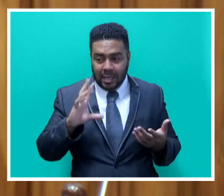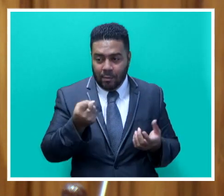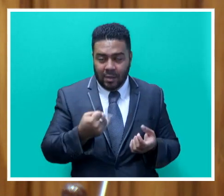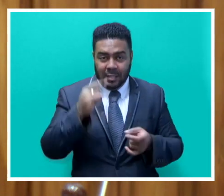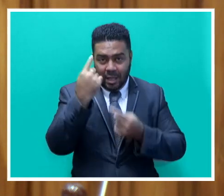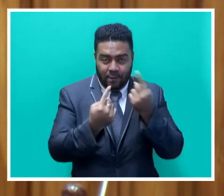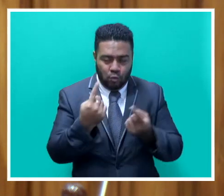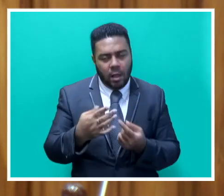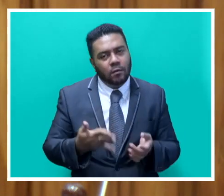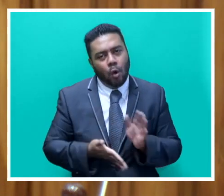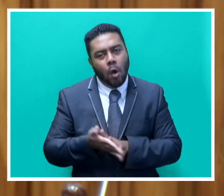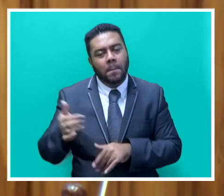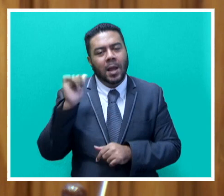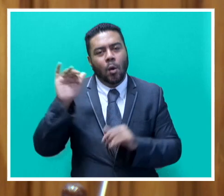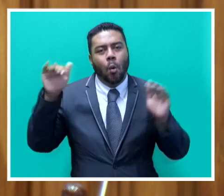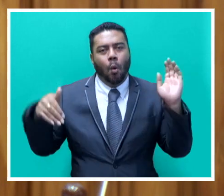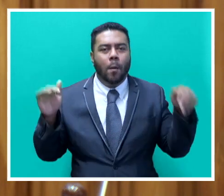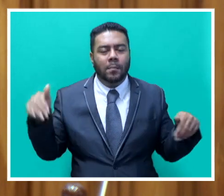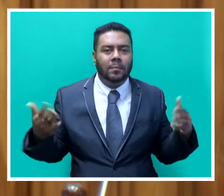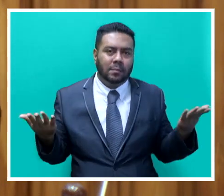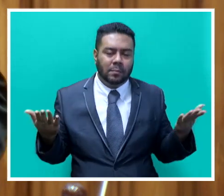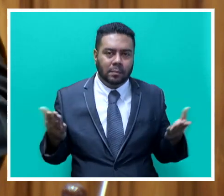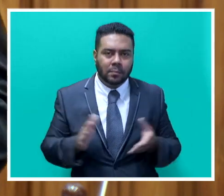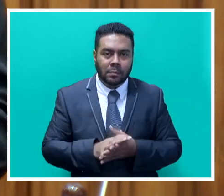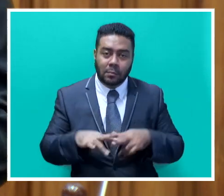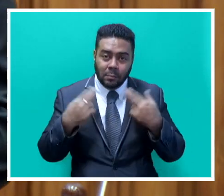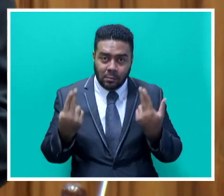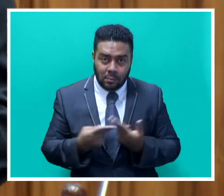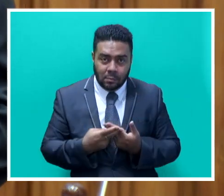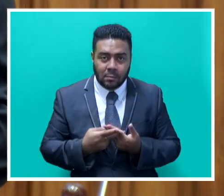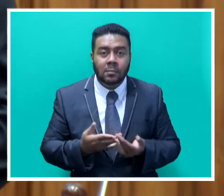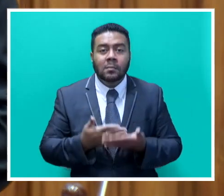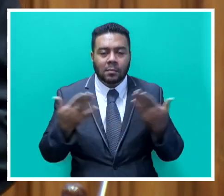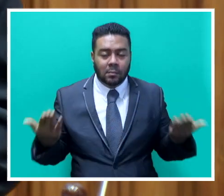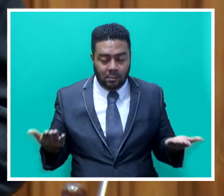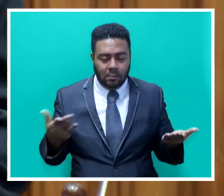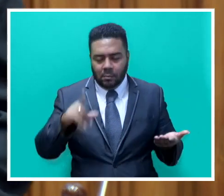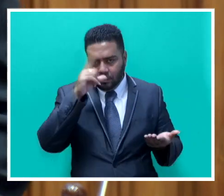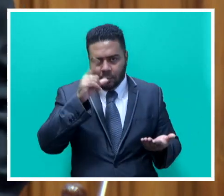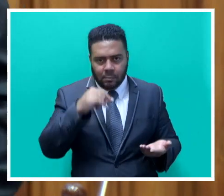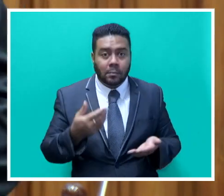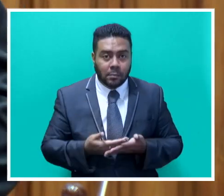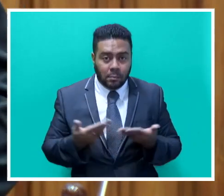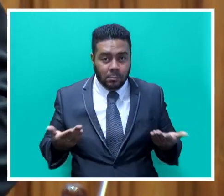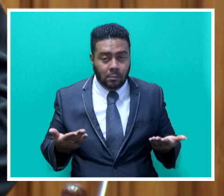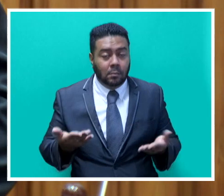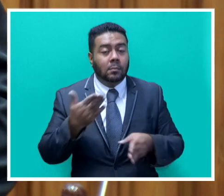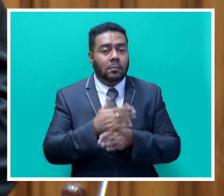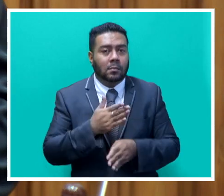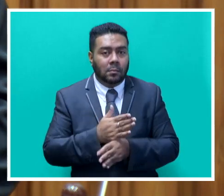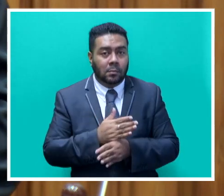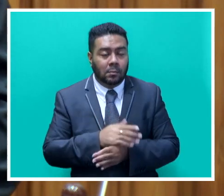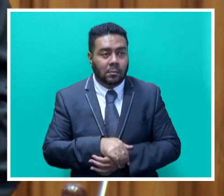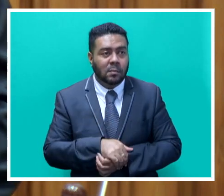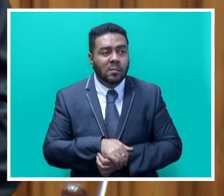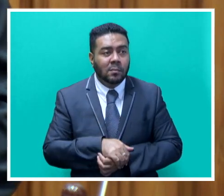their families, while those who are on home isolation are now able to leave the comfort of their homes to go and work or